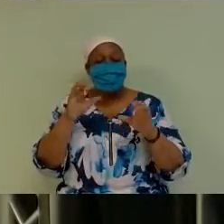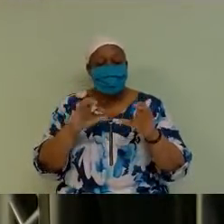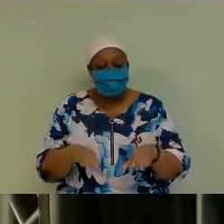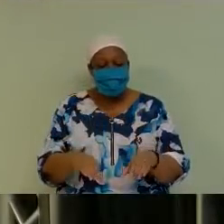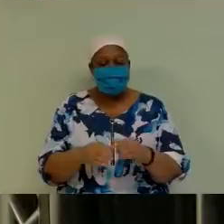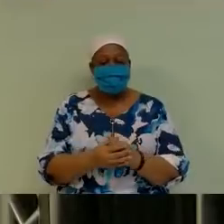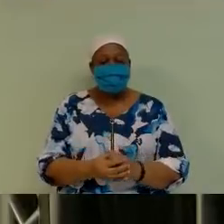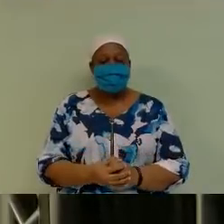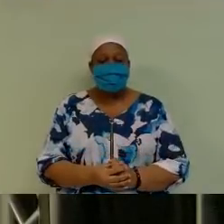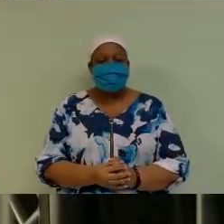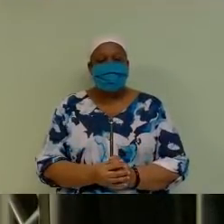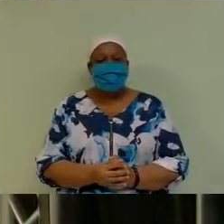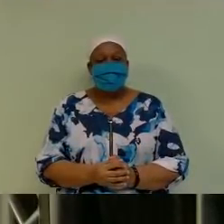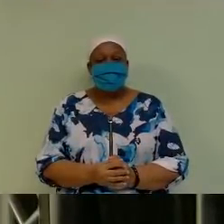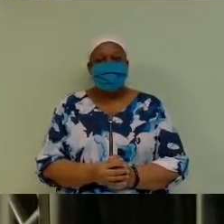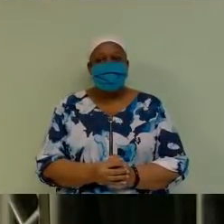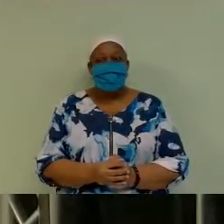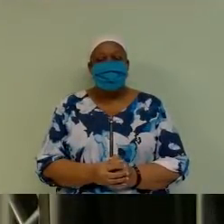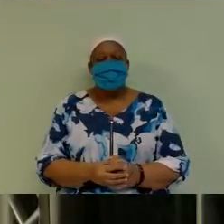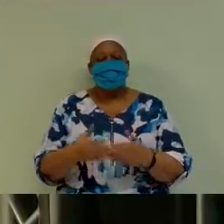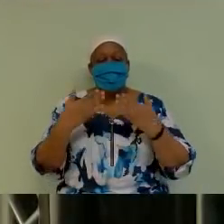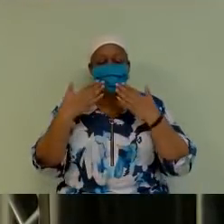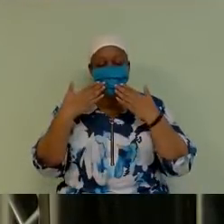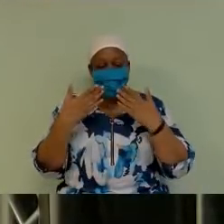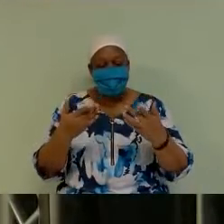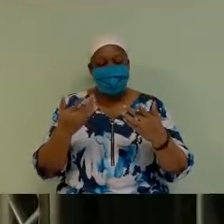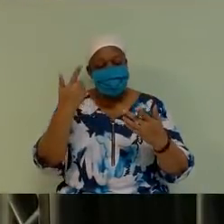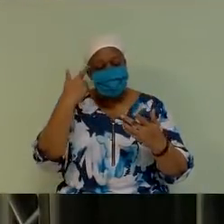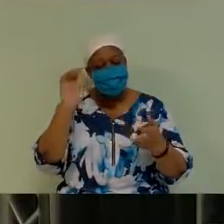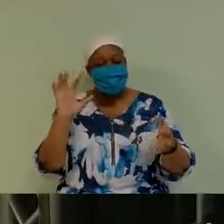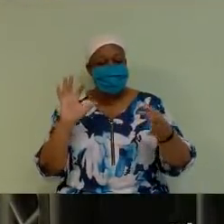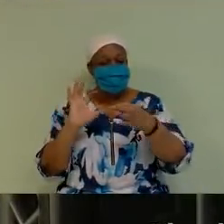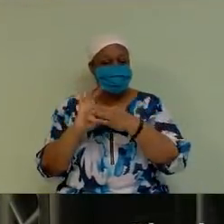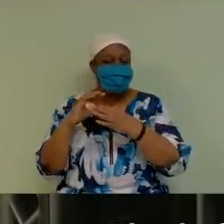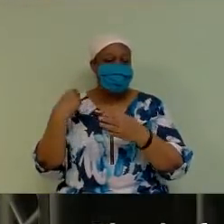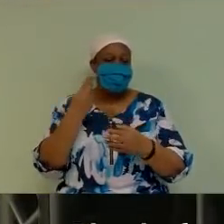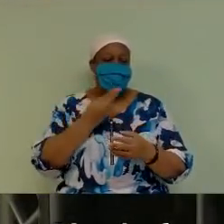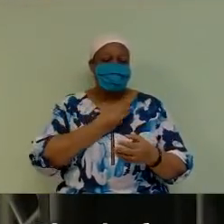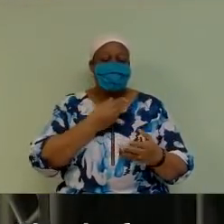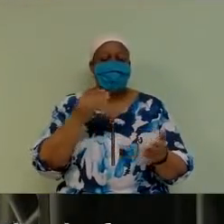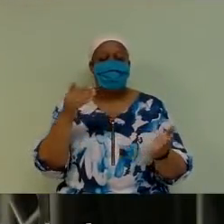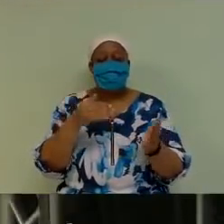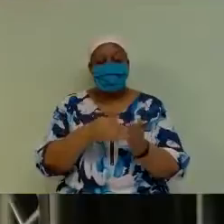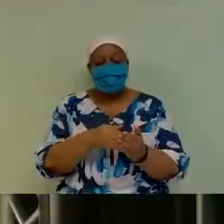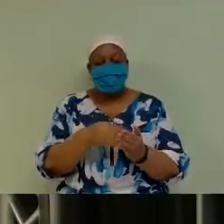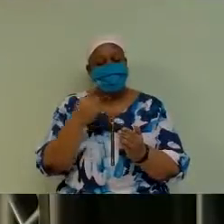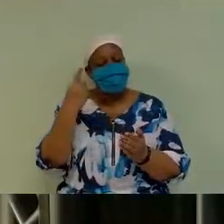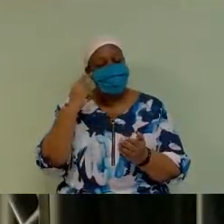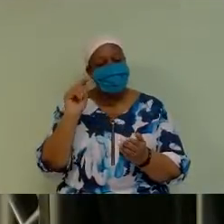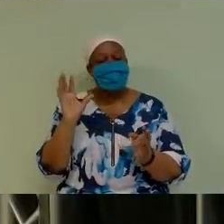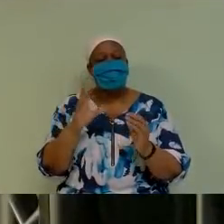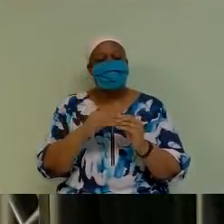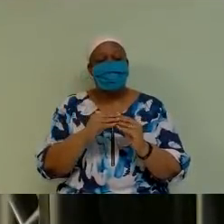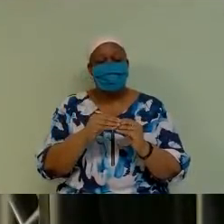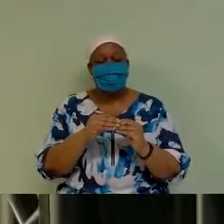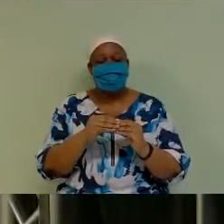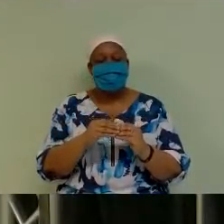we could. Thank you very much for joining us for this briefing.